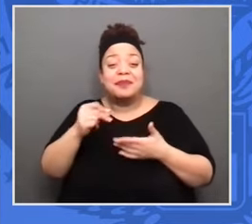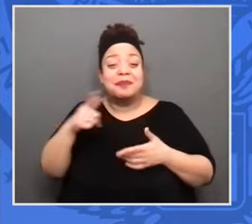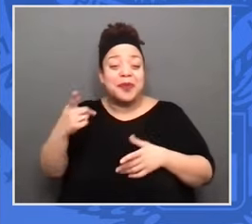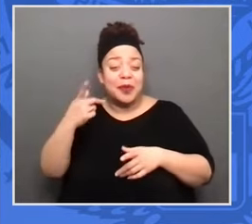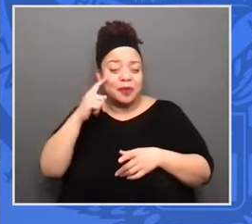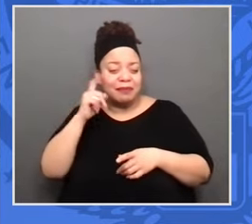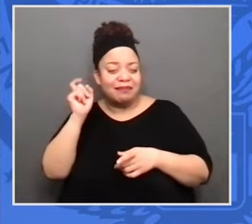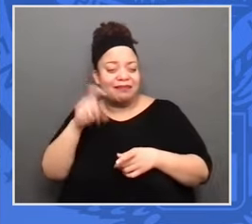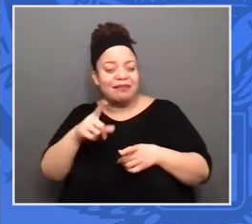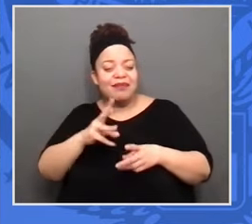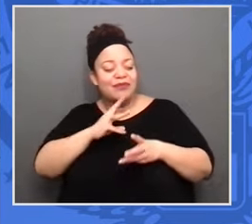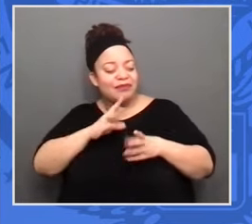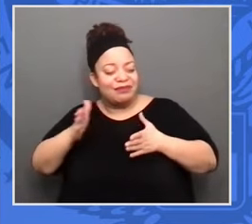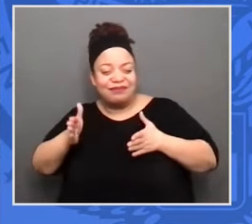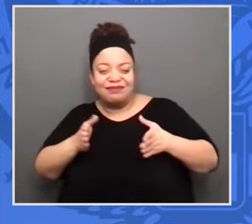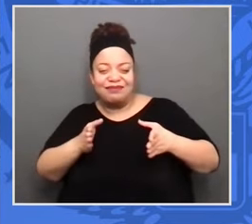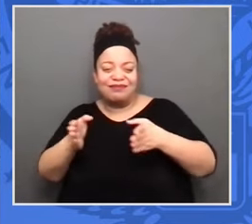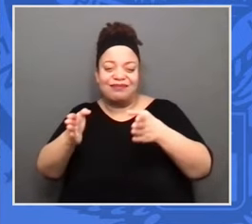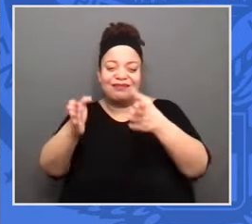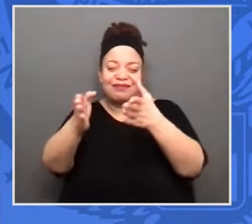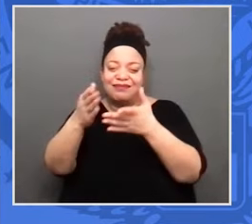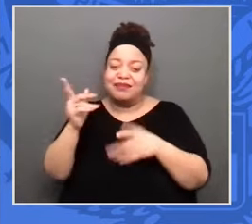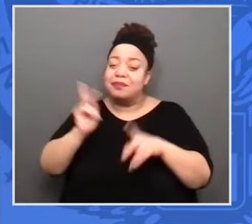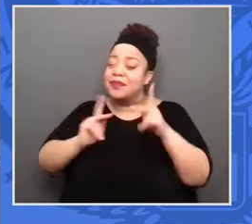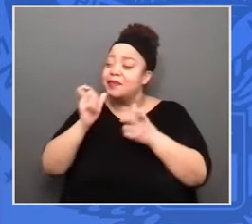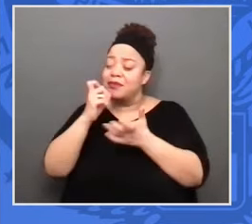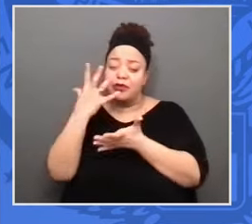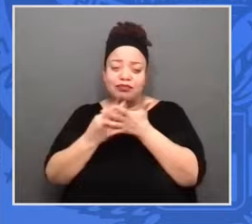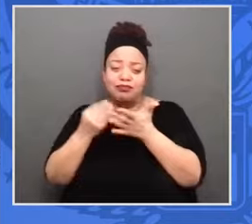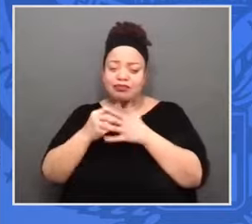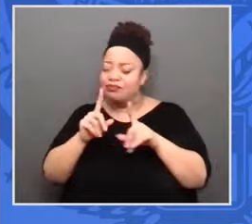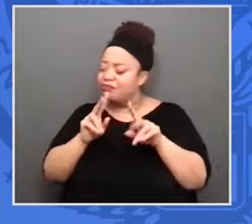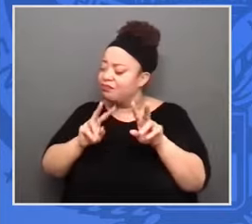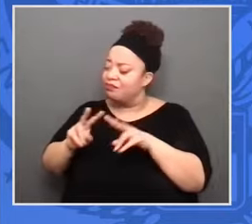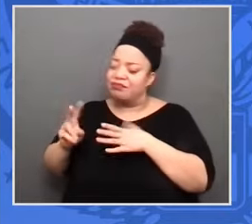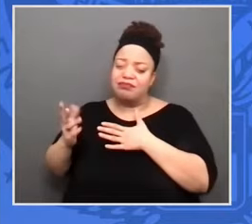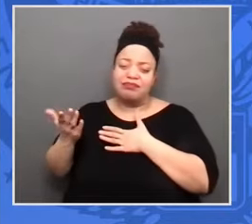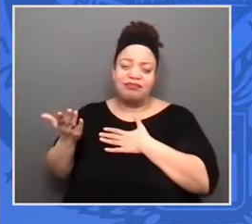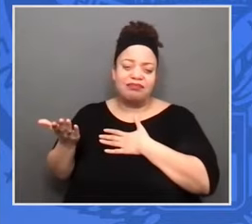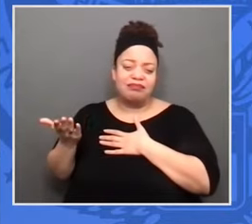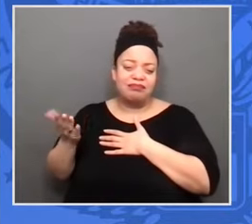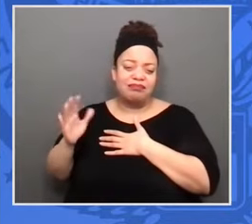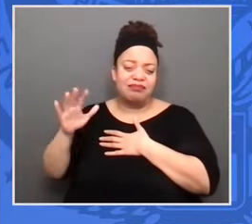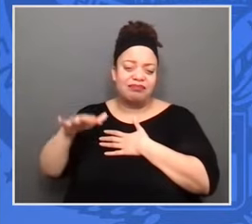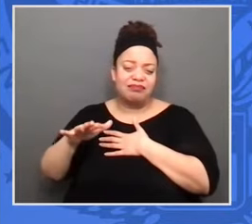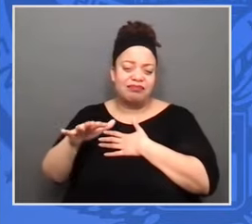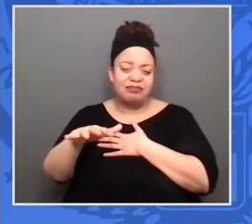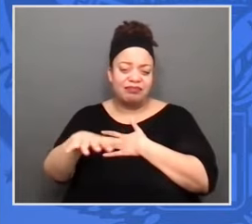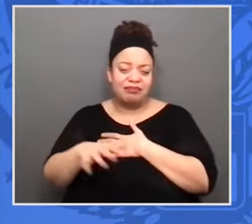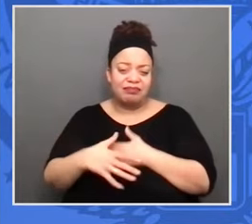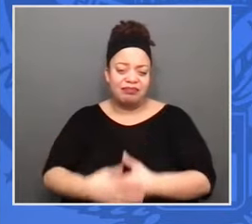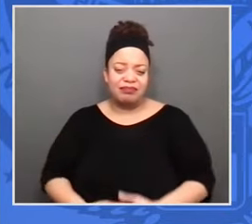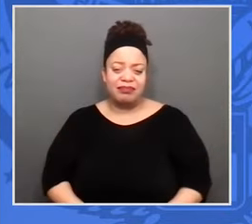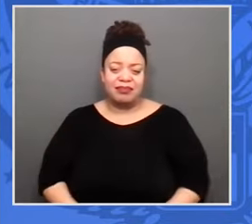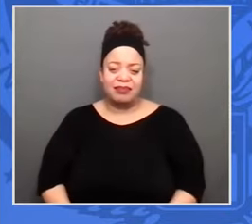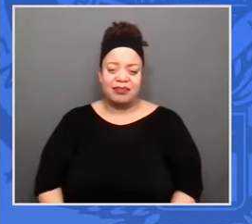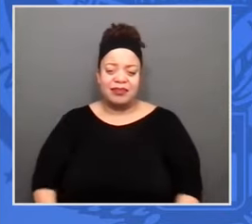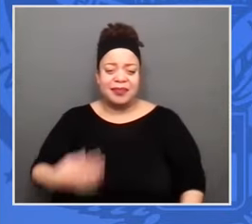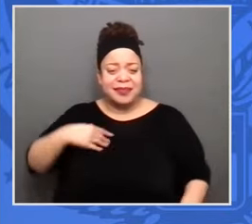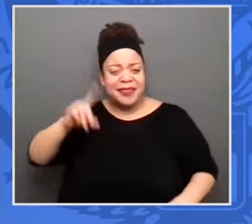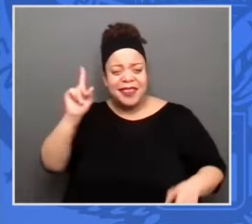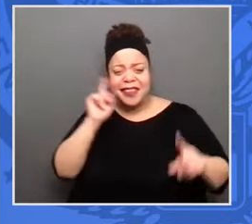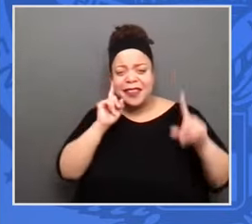I heard there was a secret chord that David played and it pleased